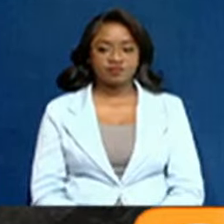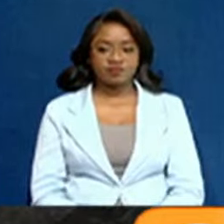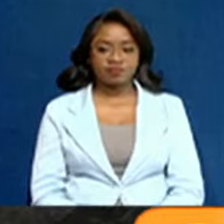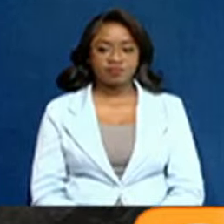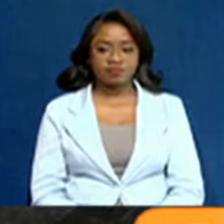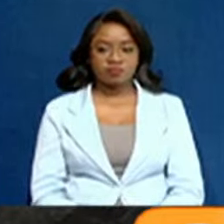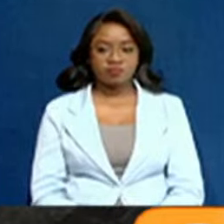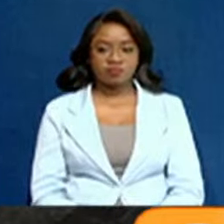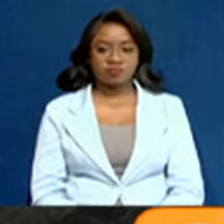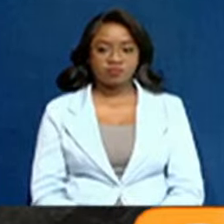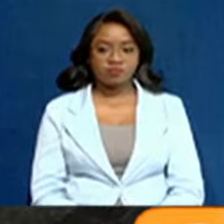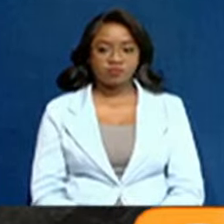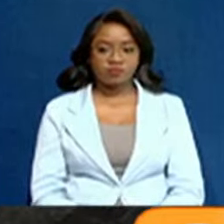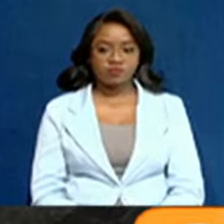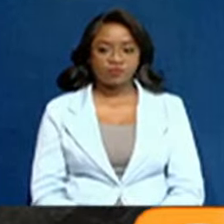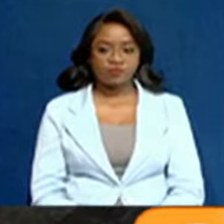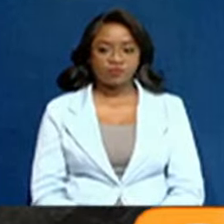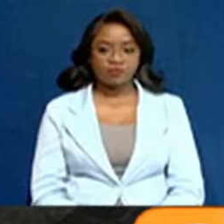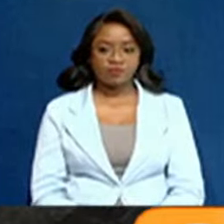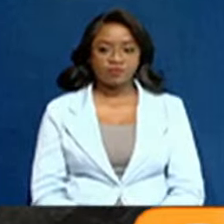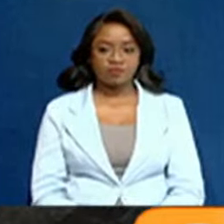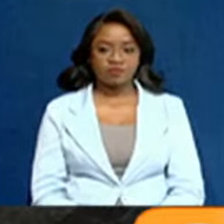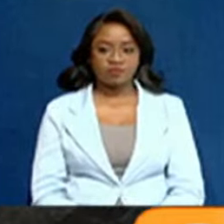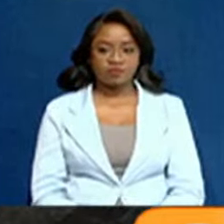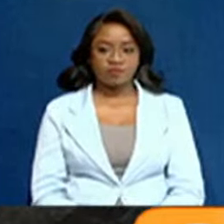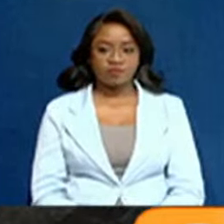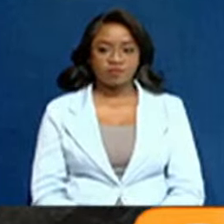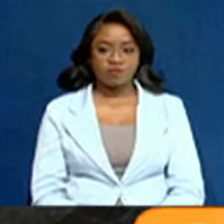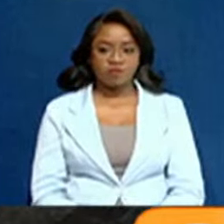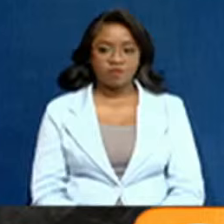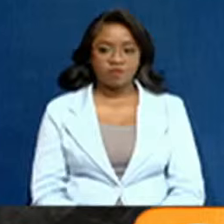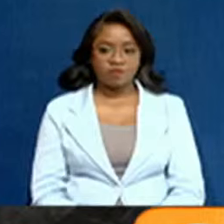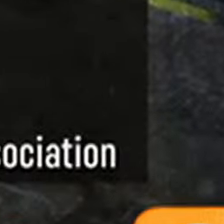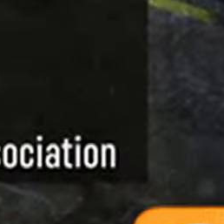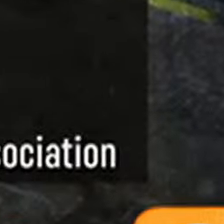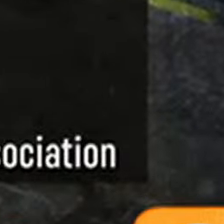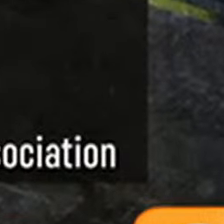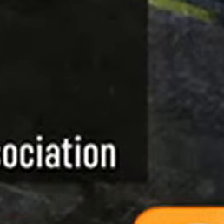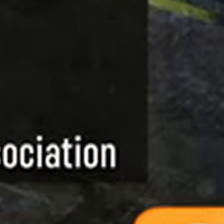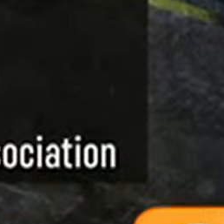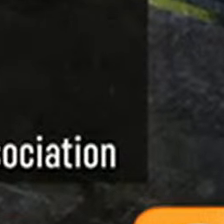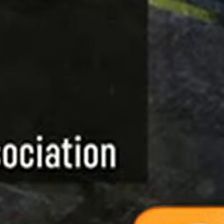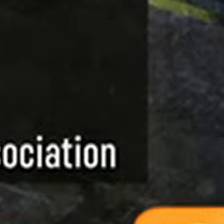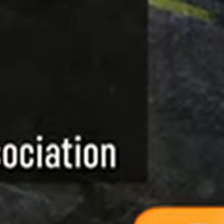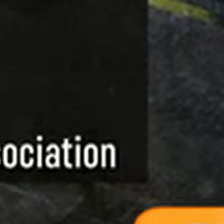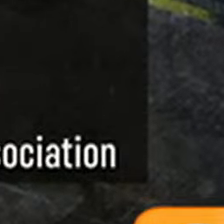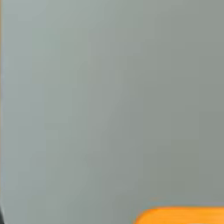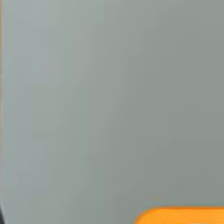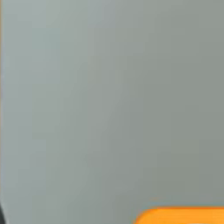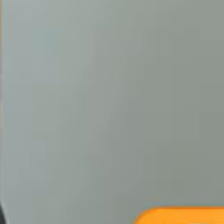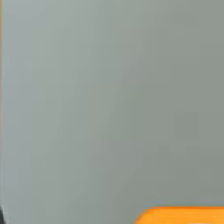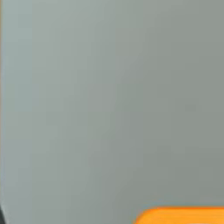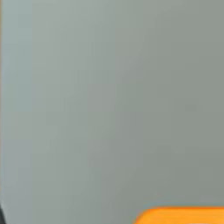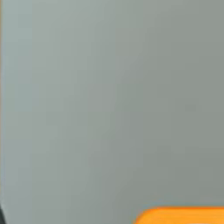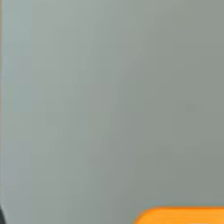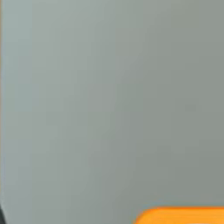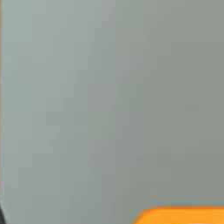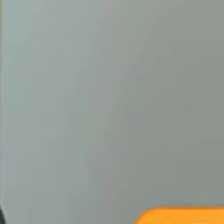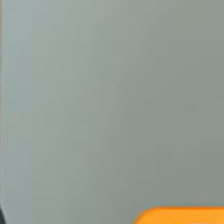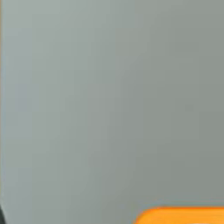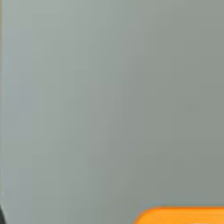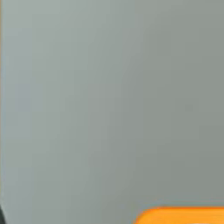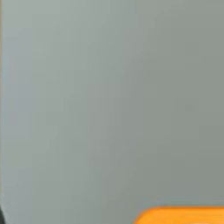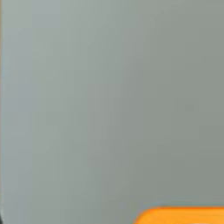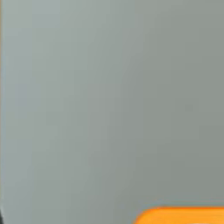sector's deposits grew by 15.1% to reach 4.5 trillion shillings. This has been